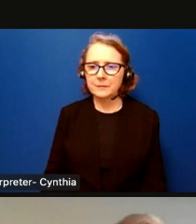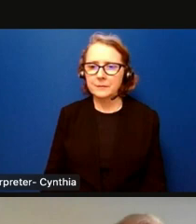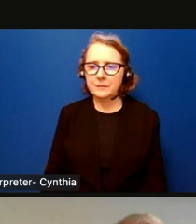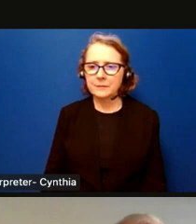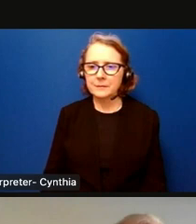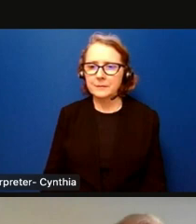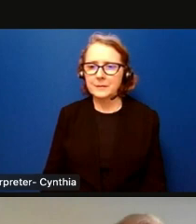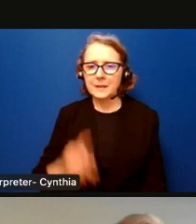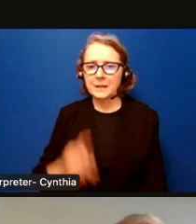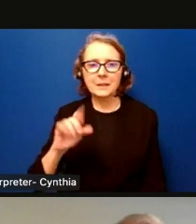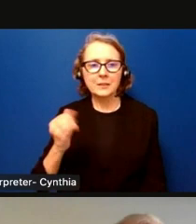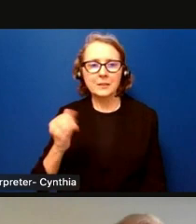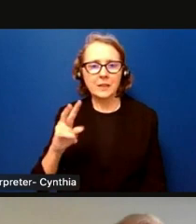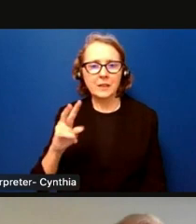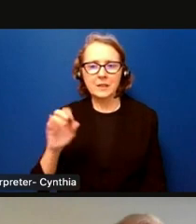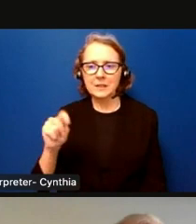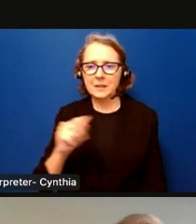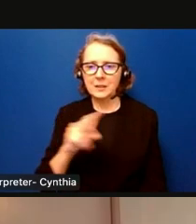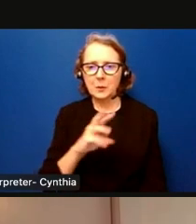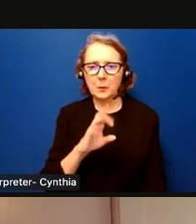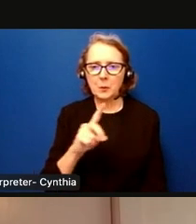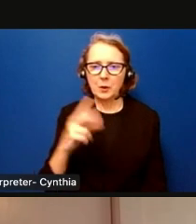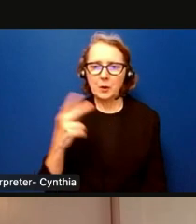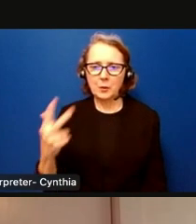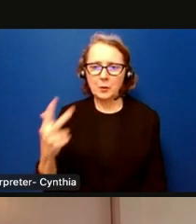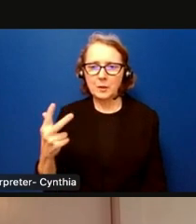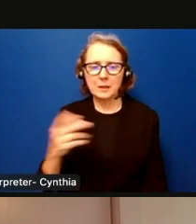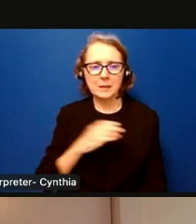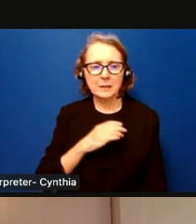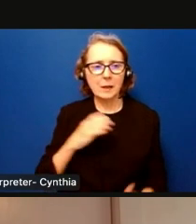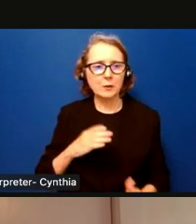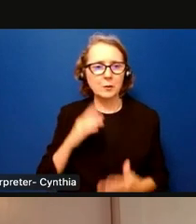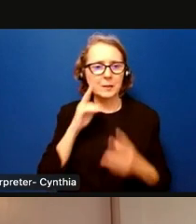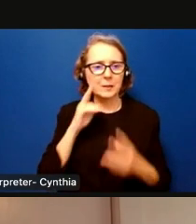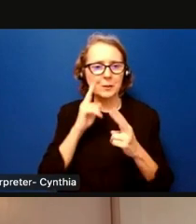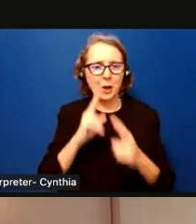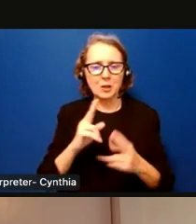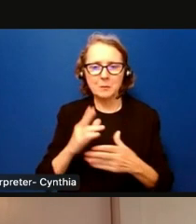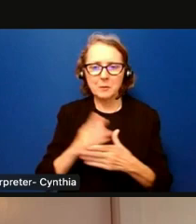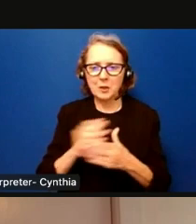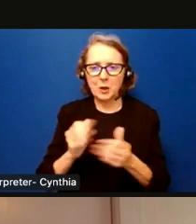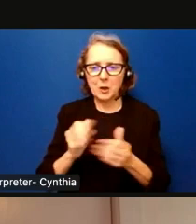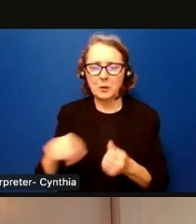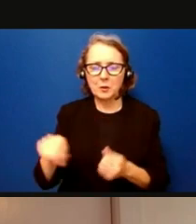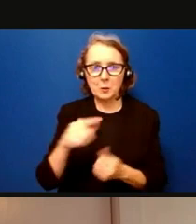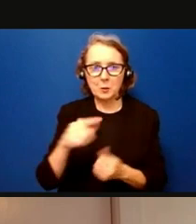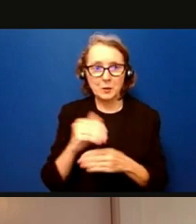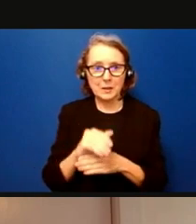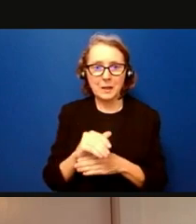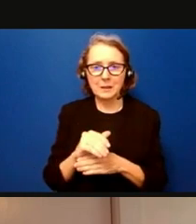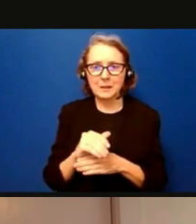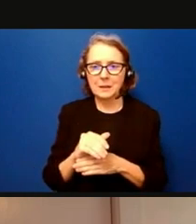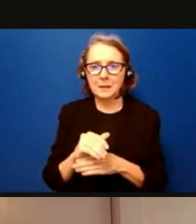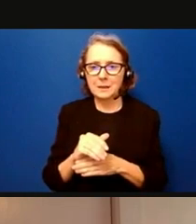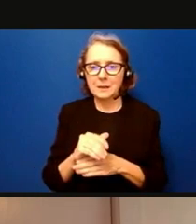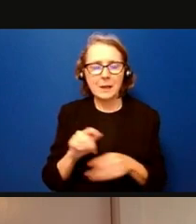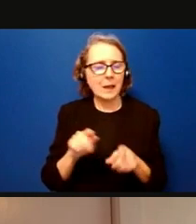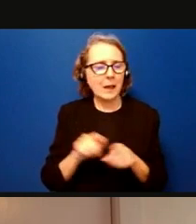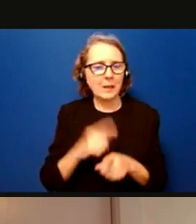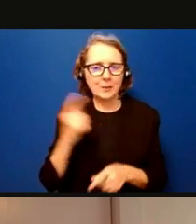DJ Vincent, Ward 3, councilors, it's an honor to be sharing with you tonight. As